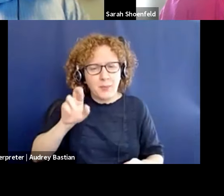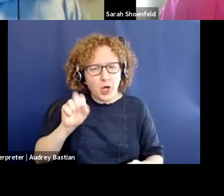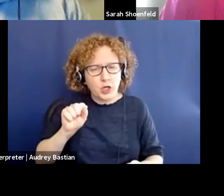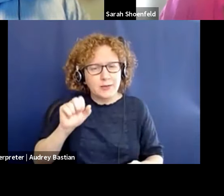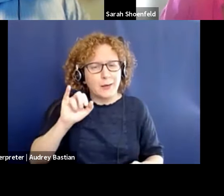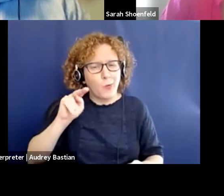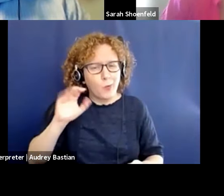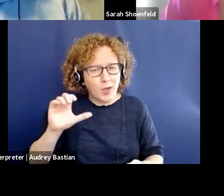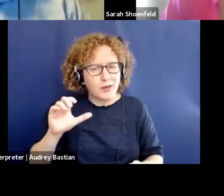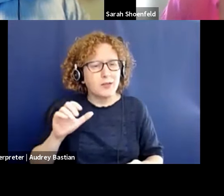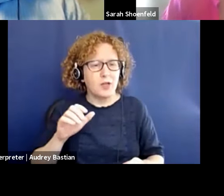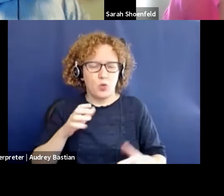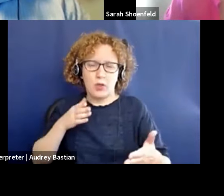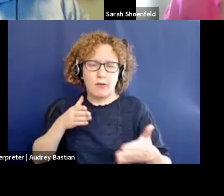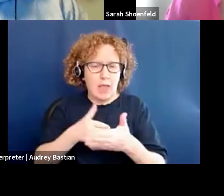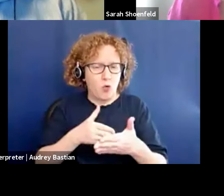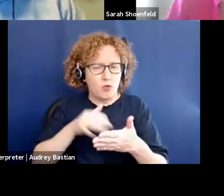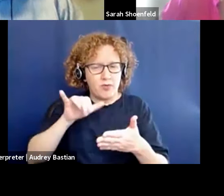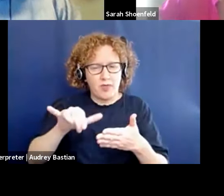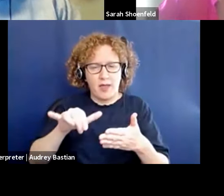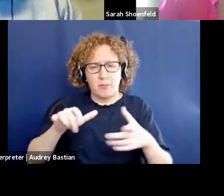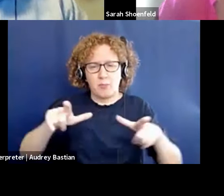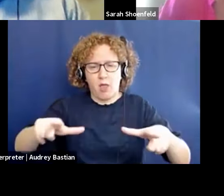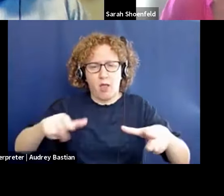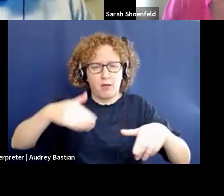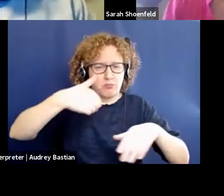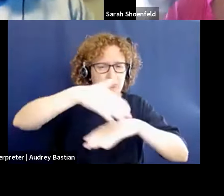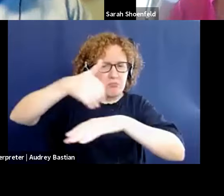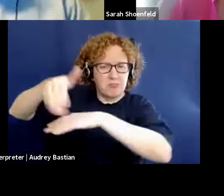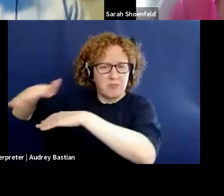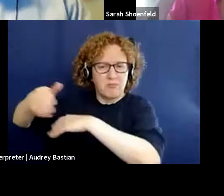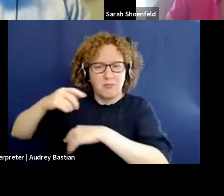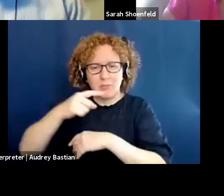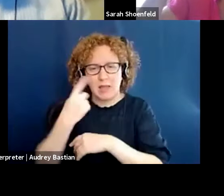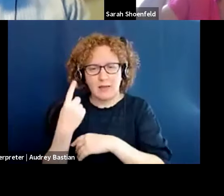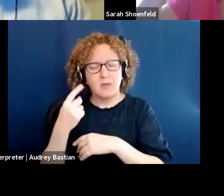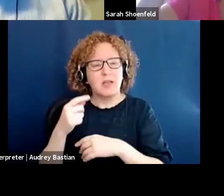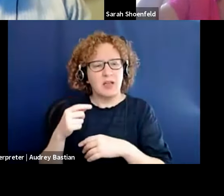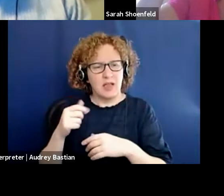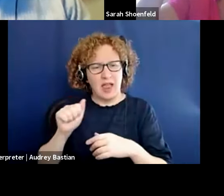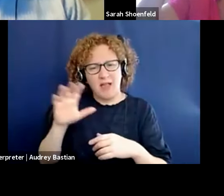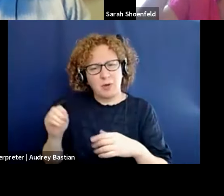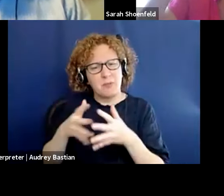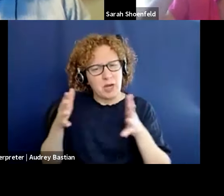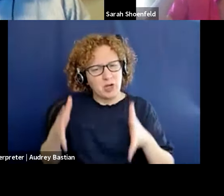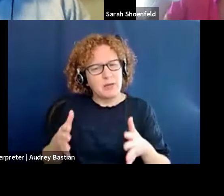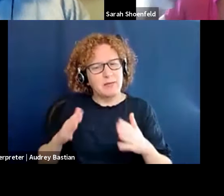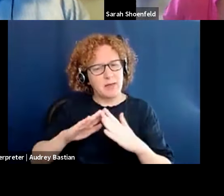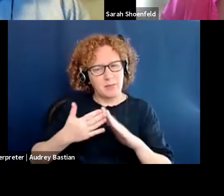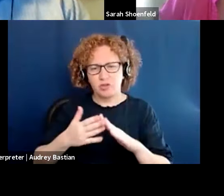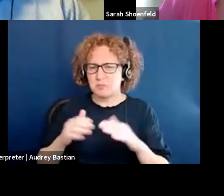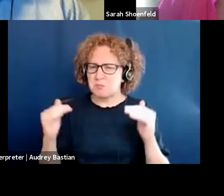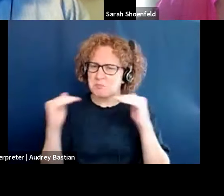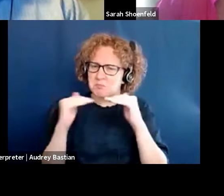this blockbusting idea and to assure people that their African-American neighbors are good and that the white